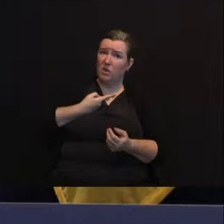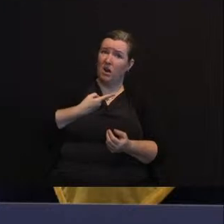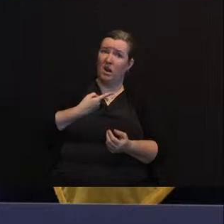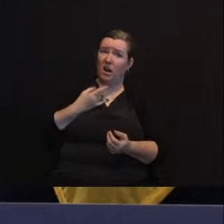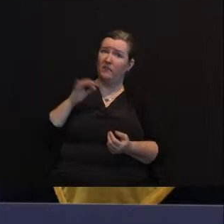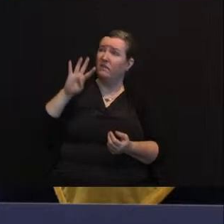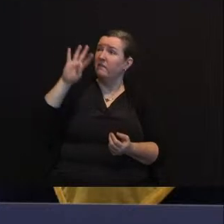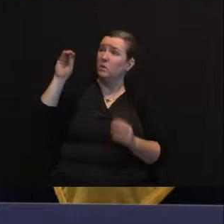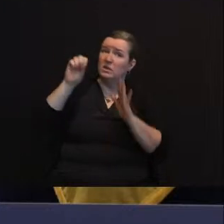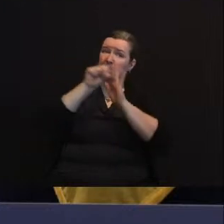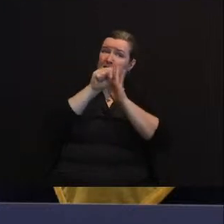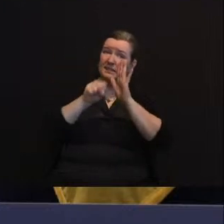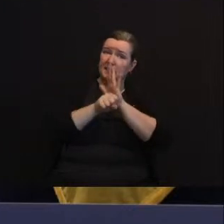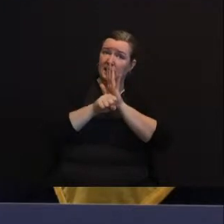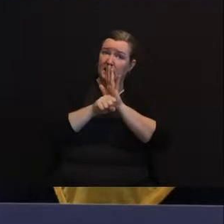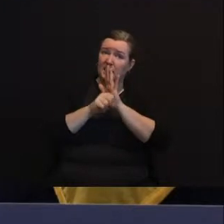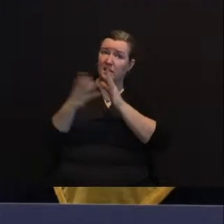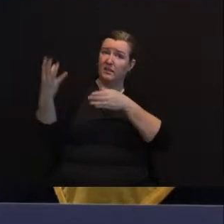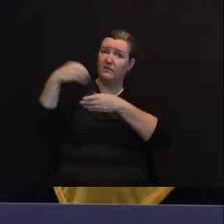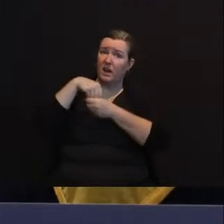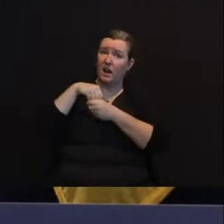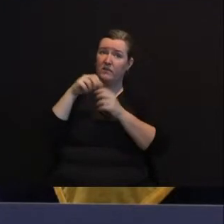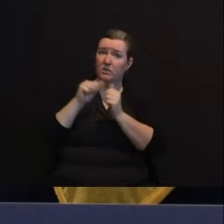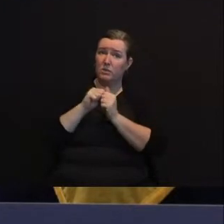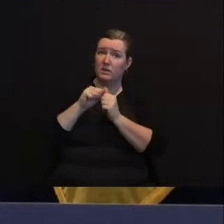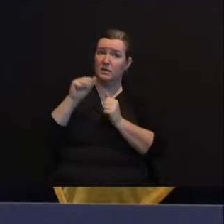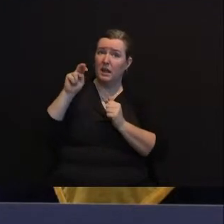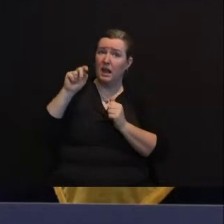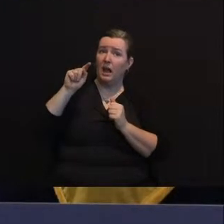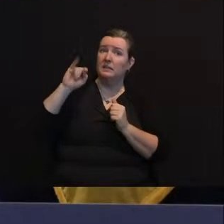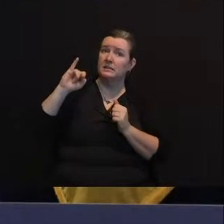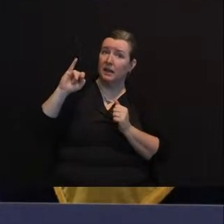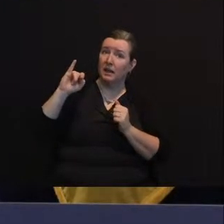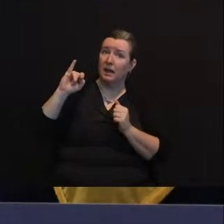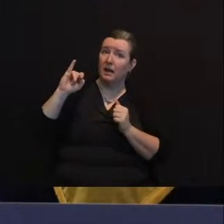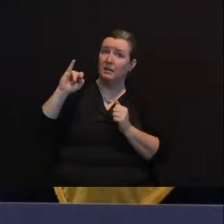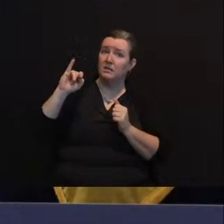participating in an antitrust lawsuit expected to be filed today against Facebook?